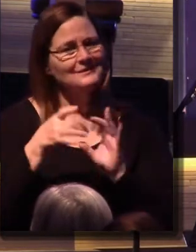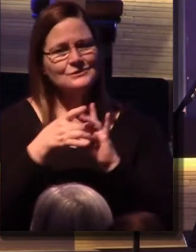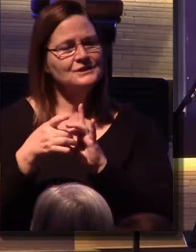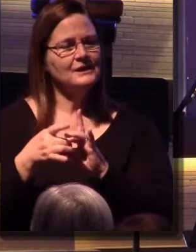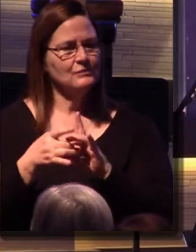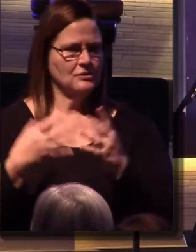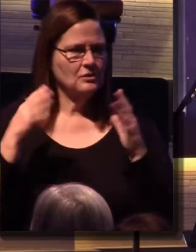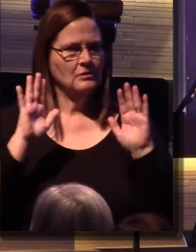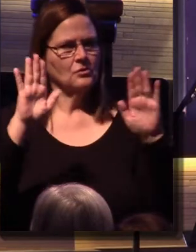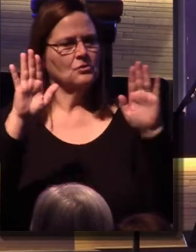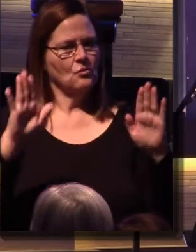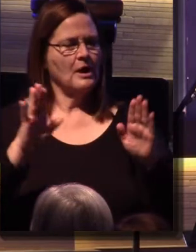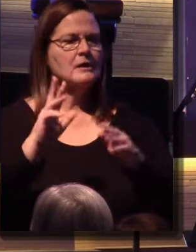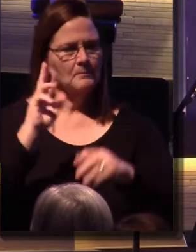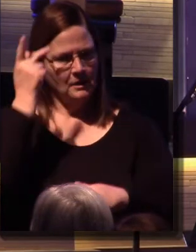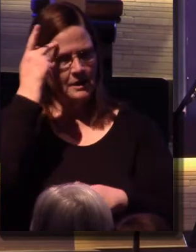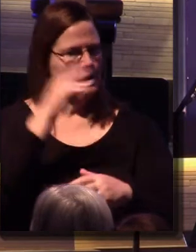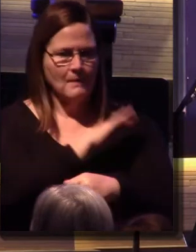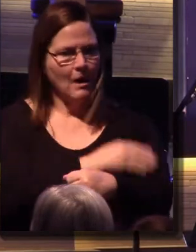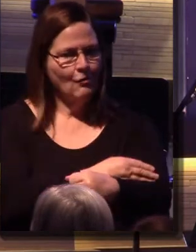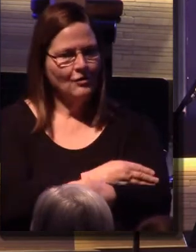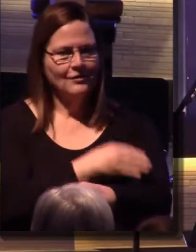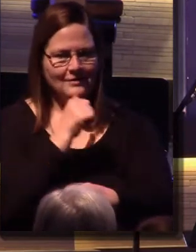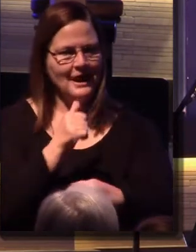not associated with great political power.